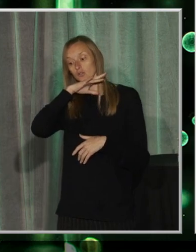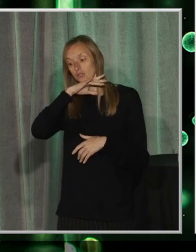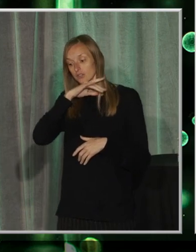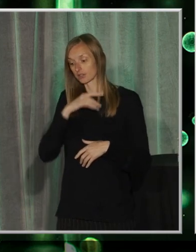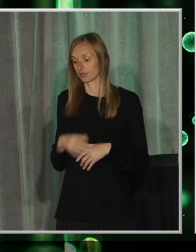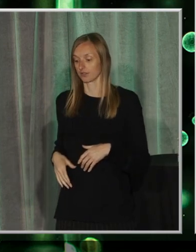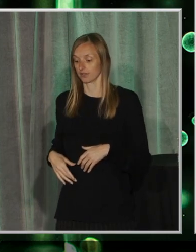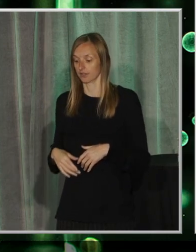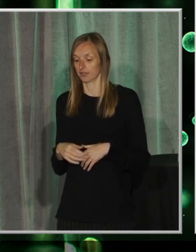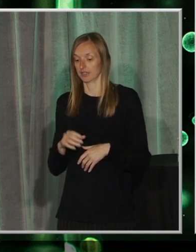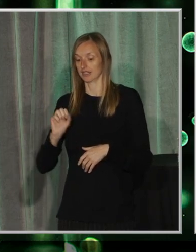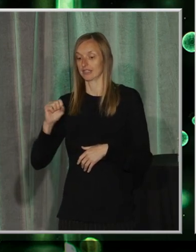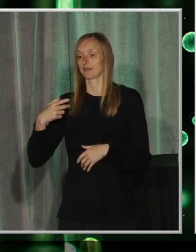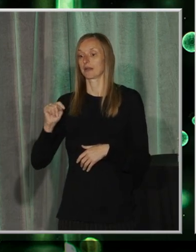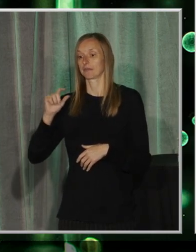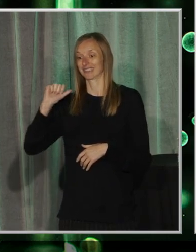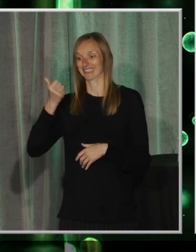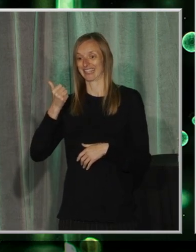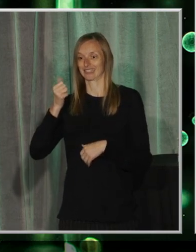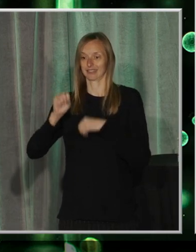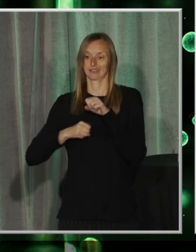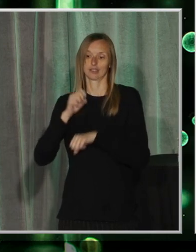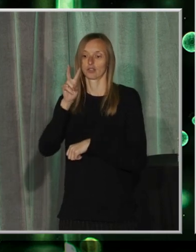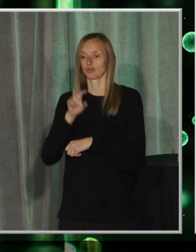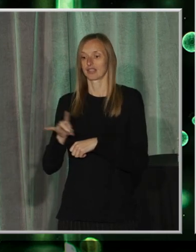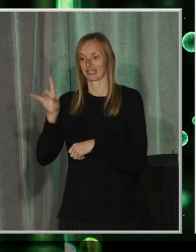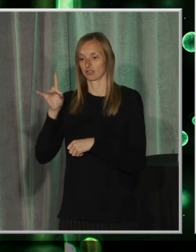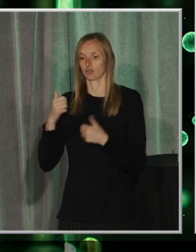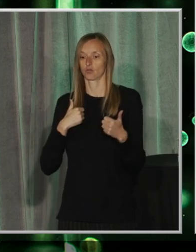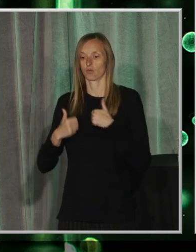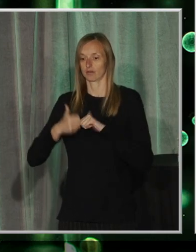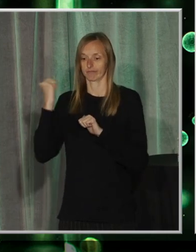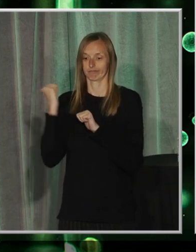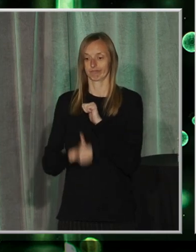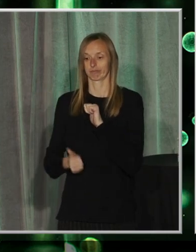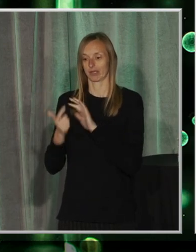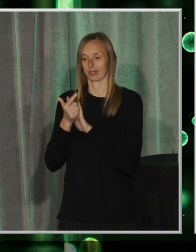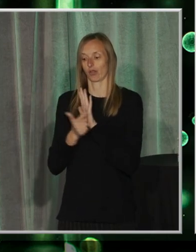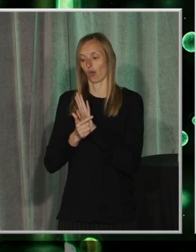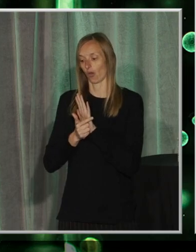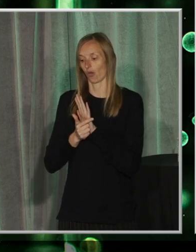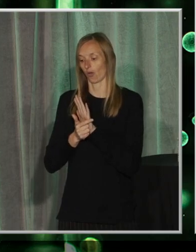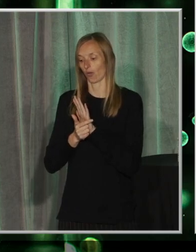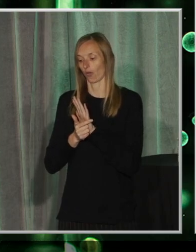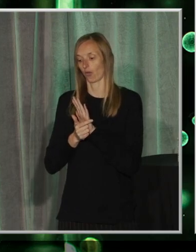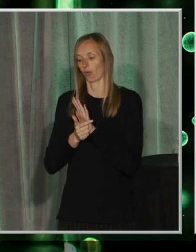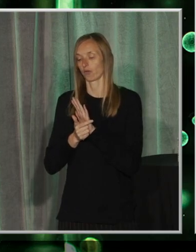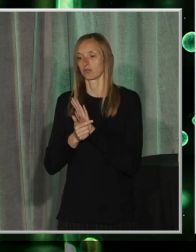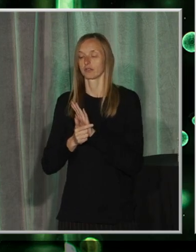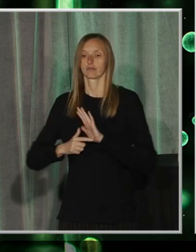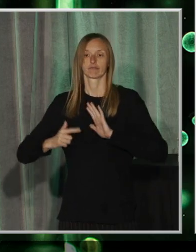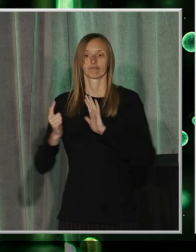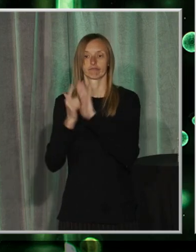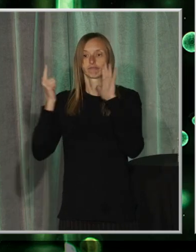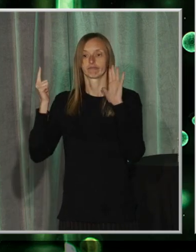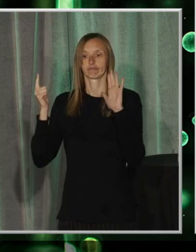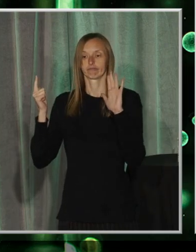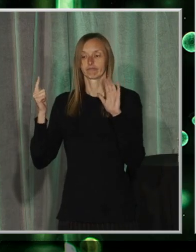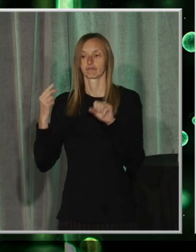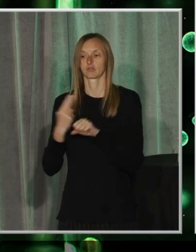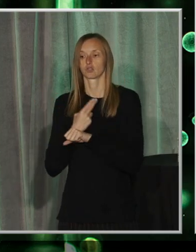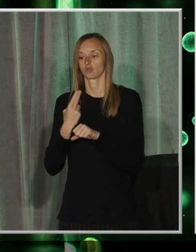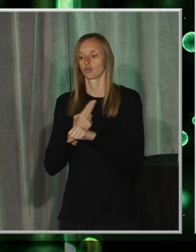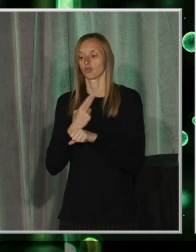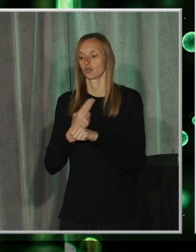precisely on 10th of September 2008, Rwanda has passed on the law of banning the usage,